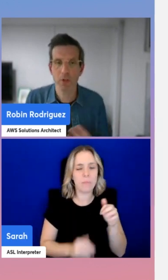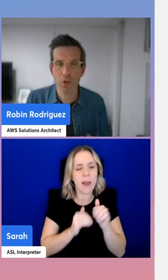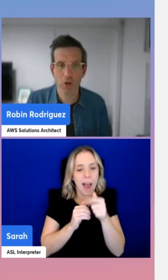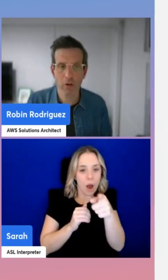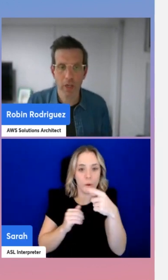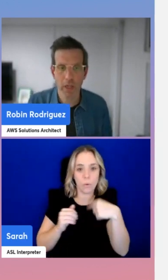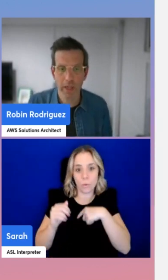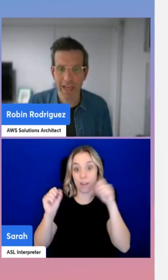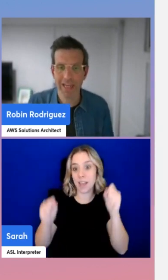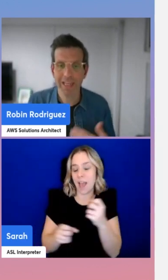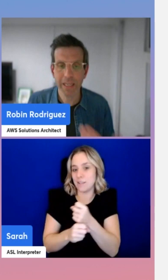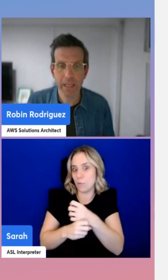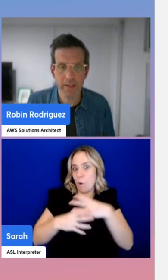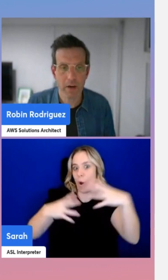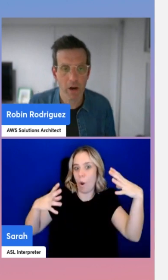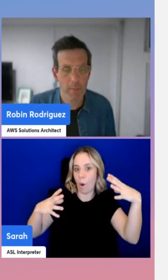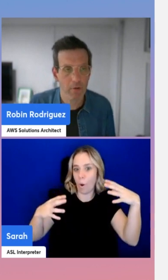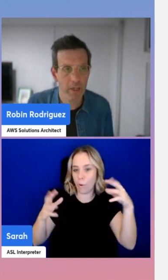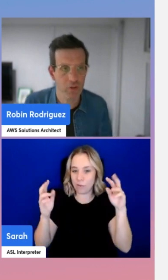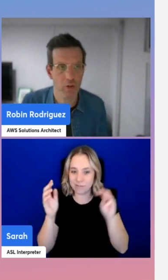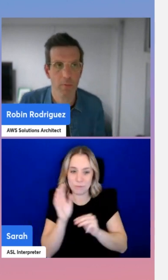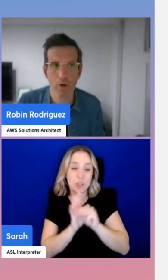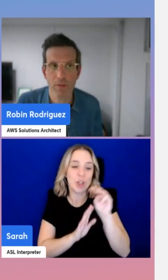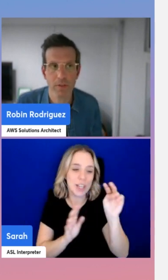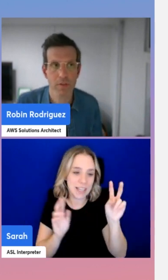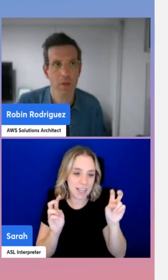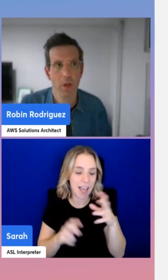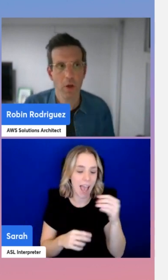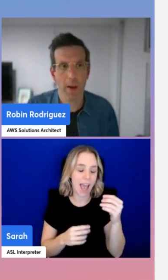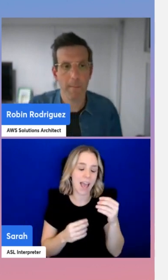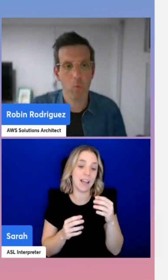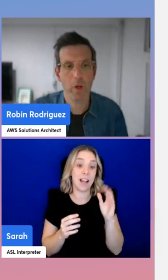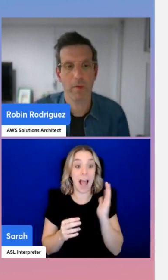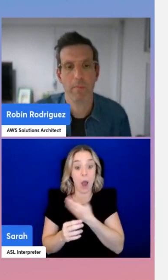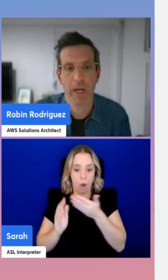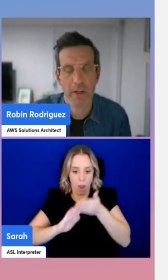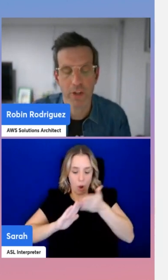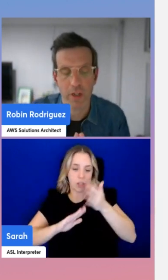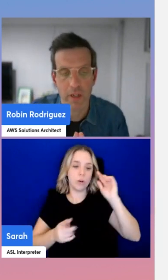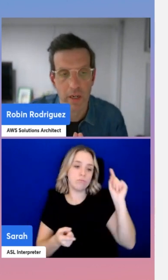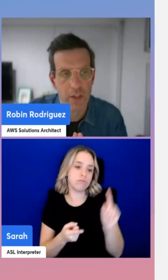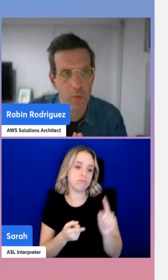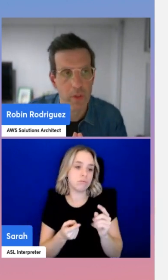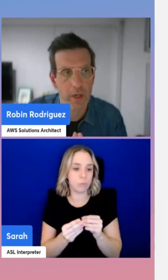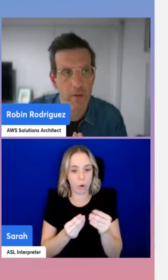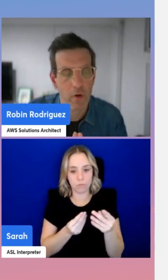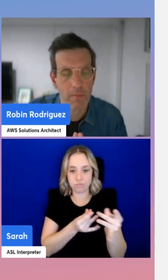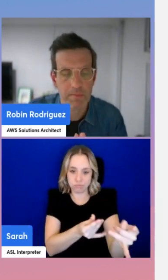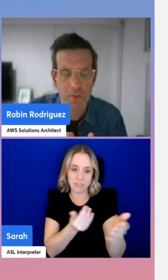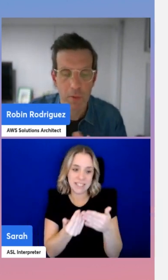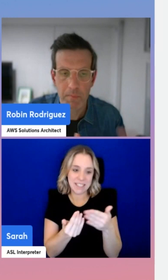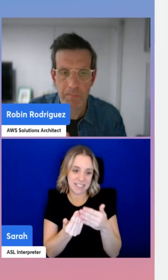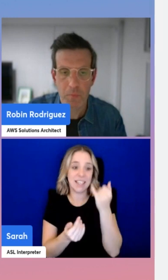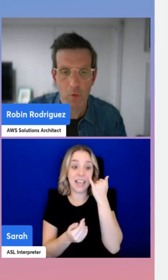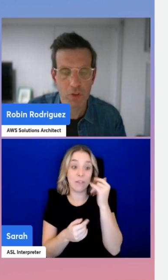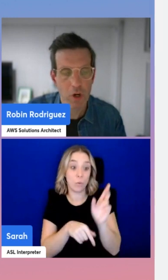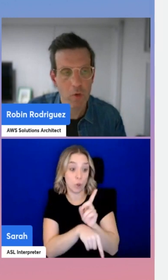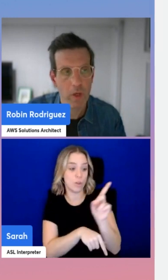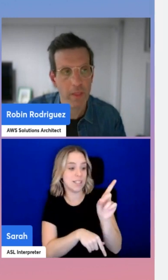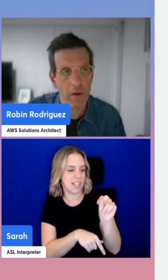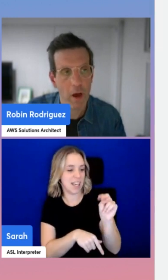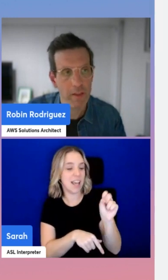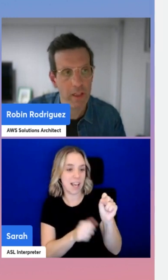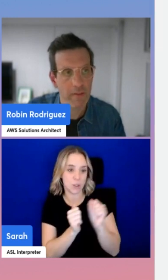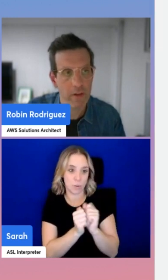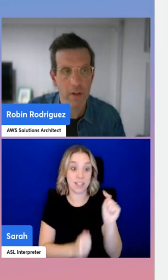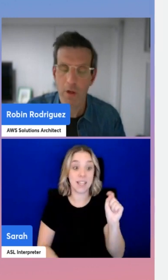the maturity and ease our operational burdens when managing DNS with Terraform. So we'll start